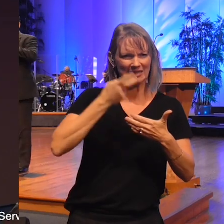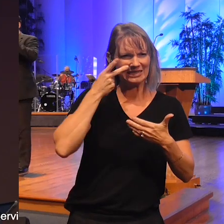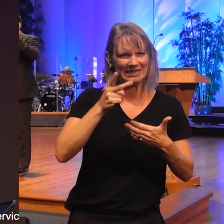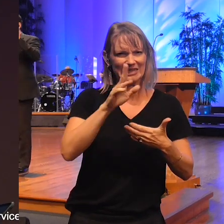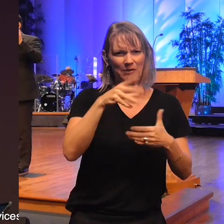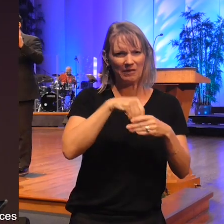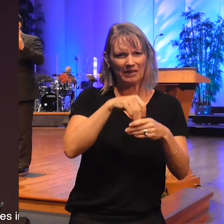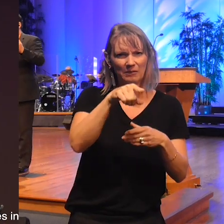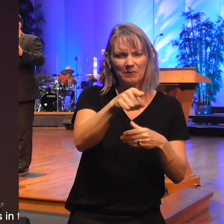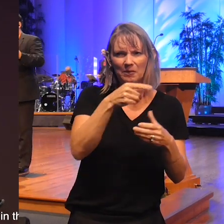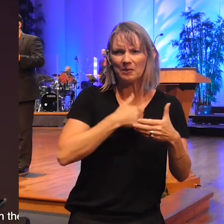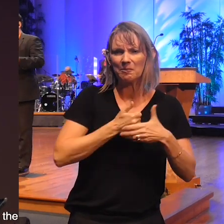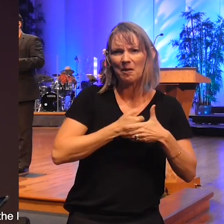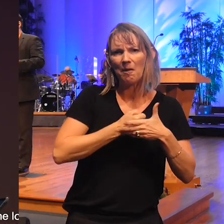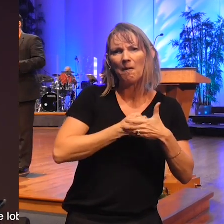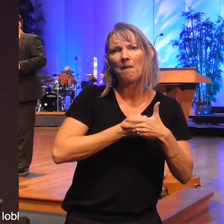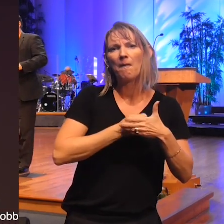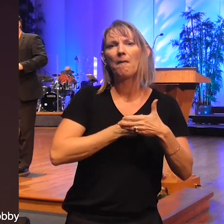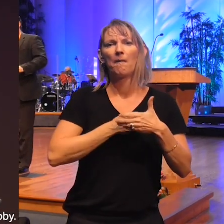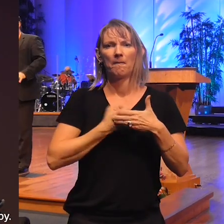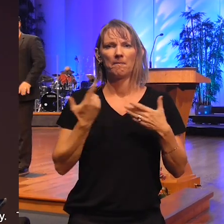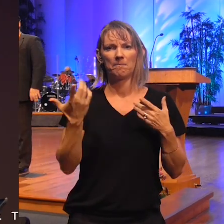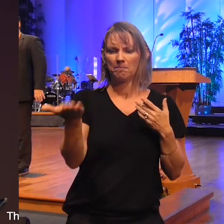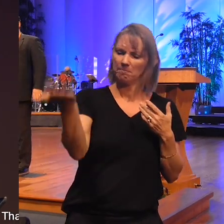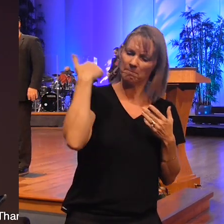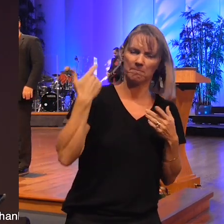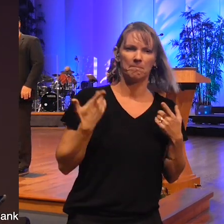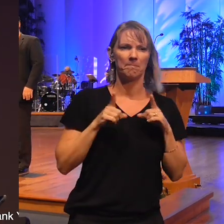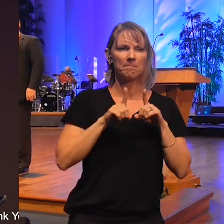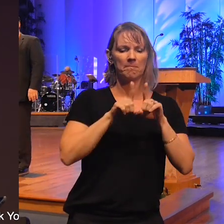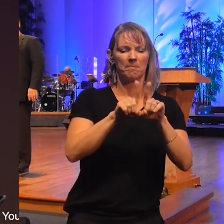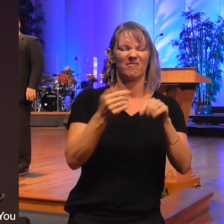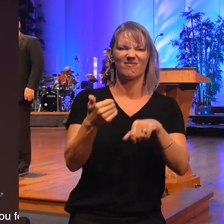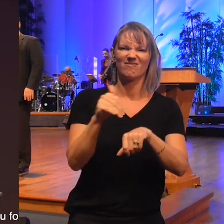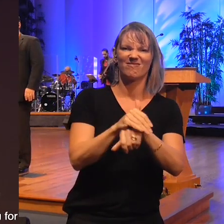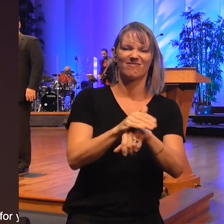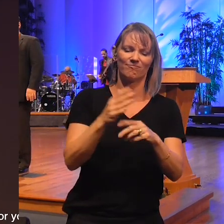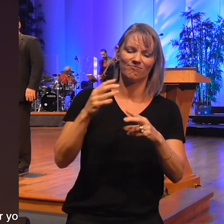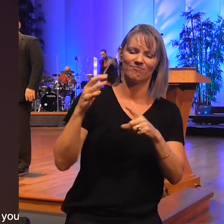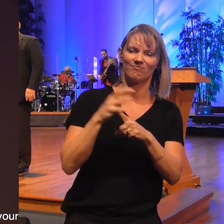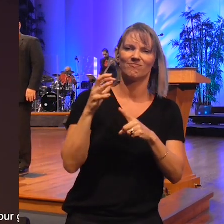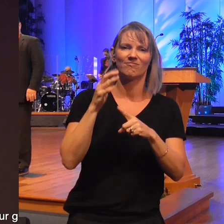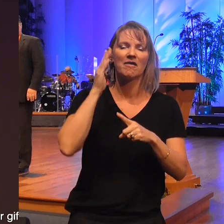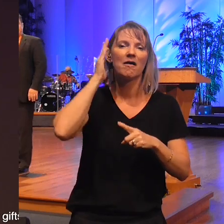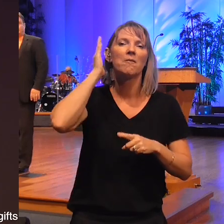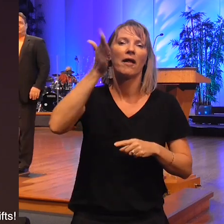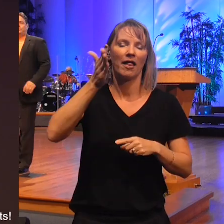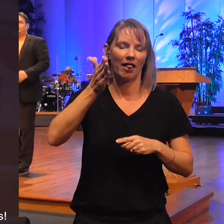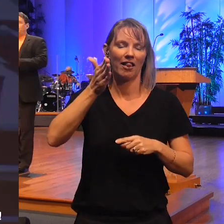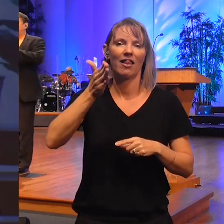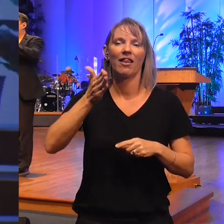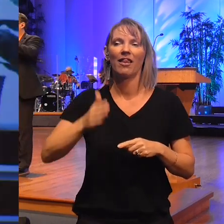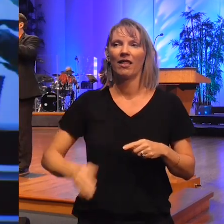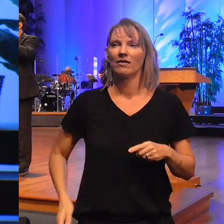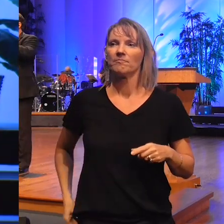chest. If you come with me, tonight's gonna be the one.